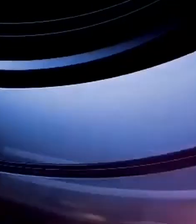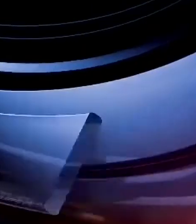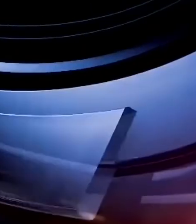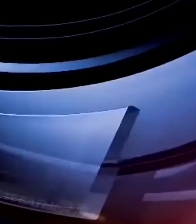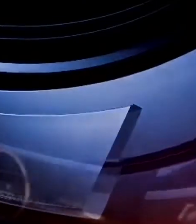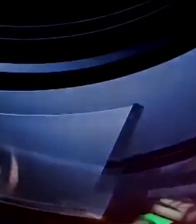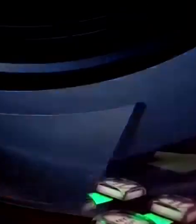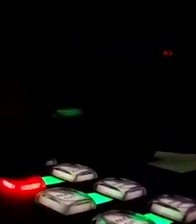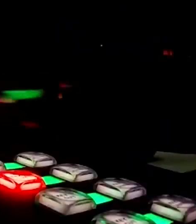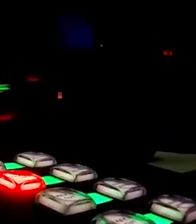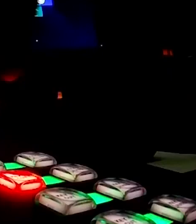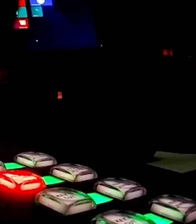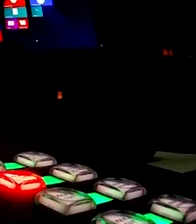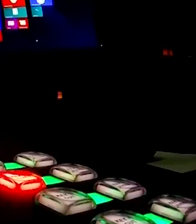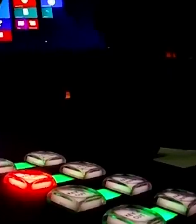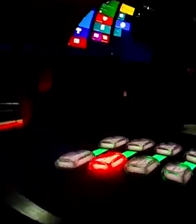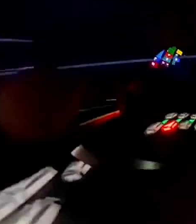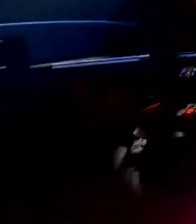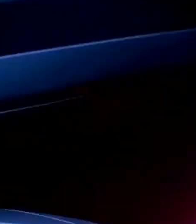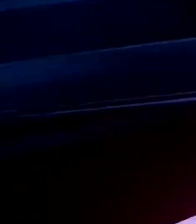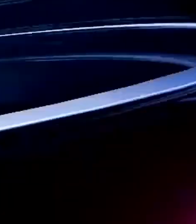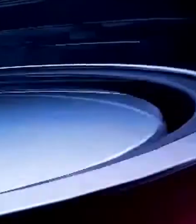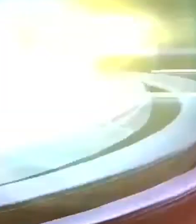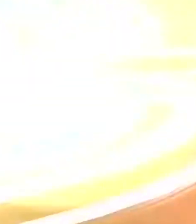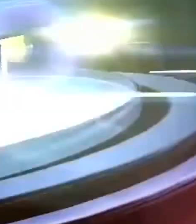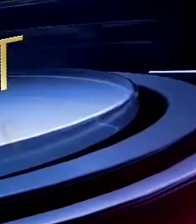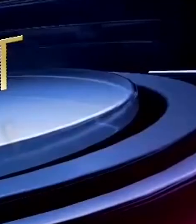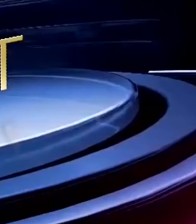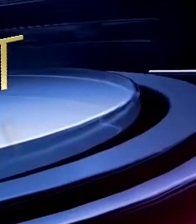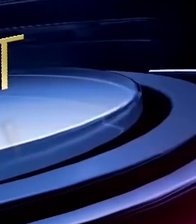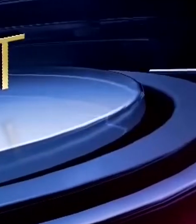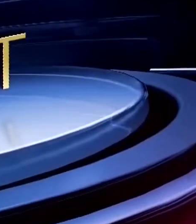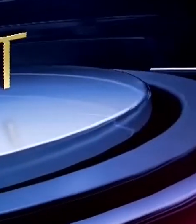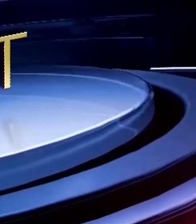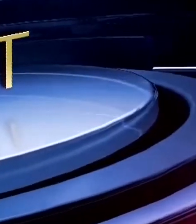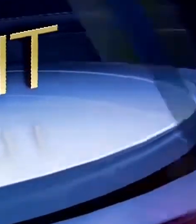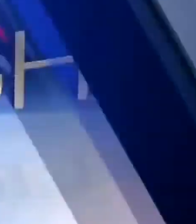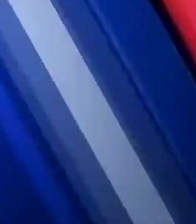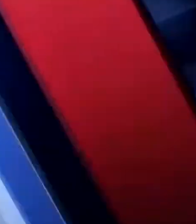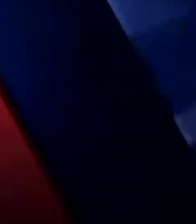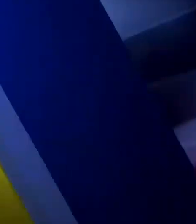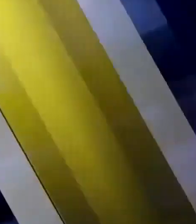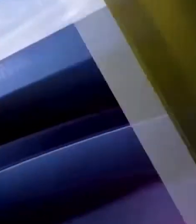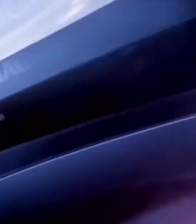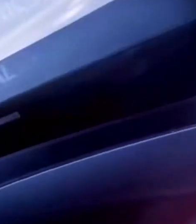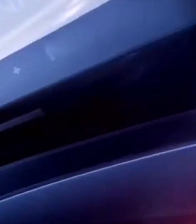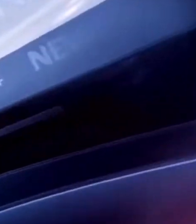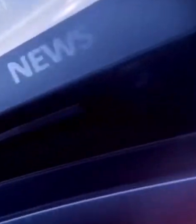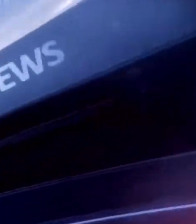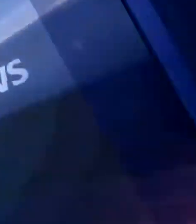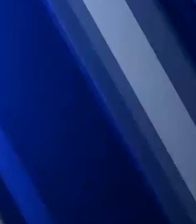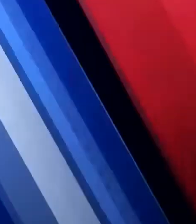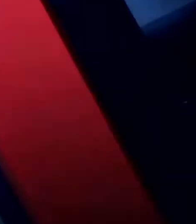Broadcasting from our studios in the Pine St. Michael, this is CBC Newsnight, starting now.